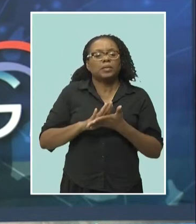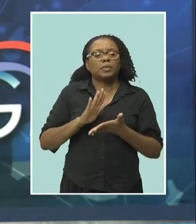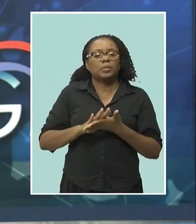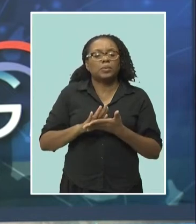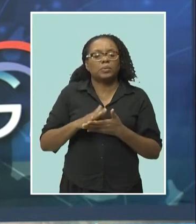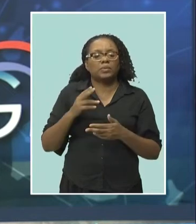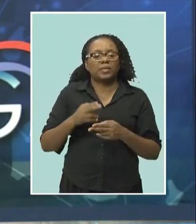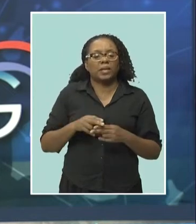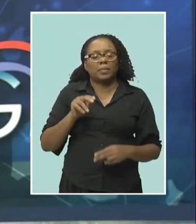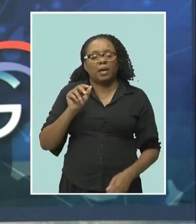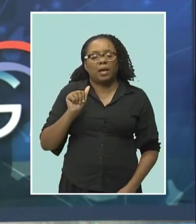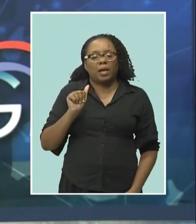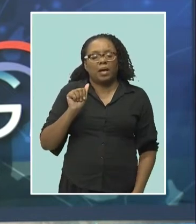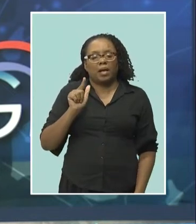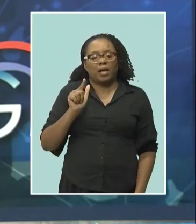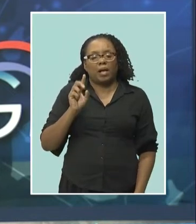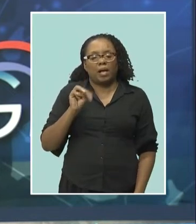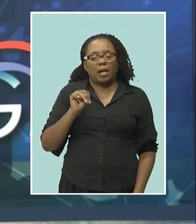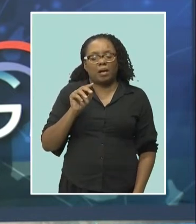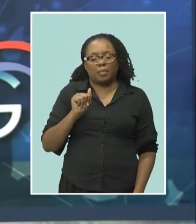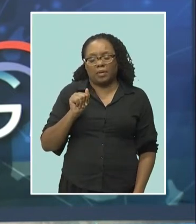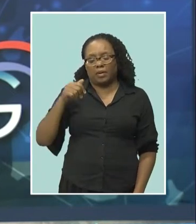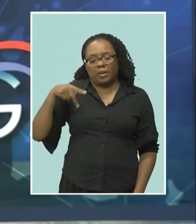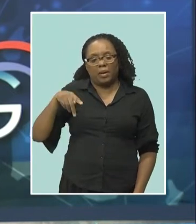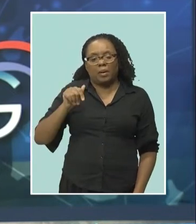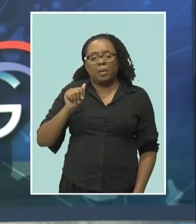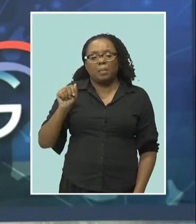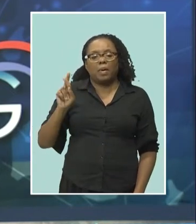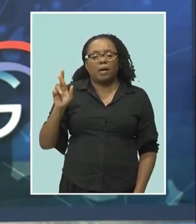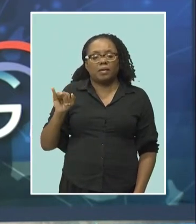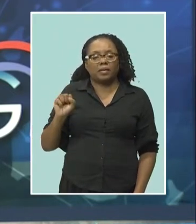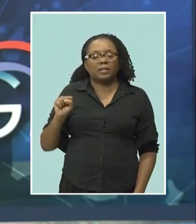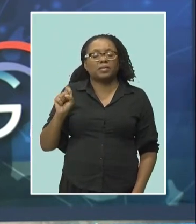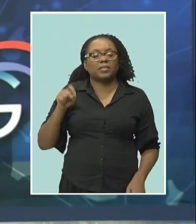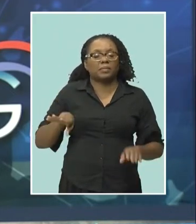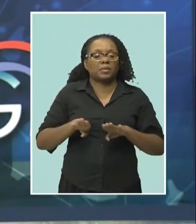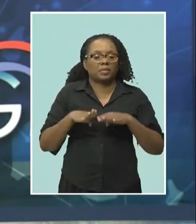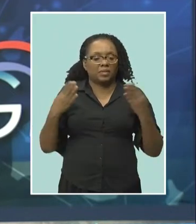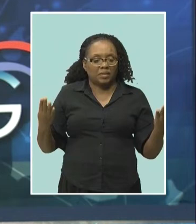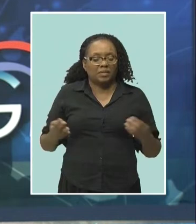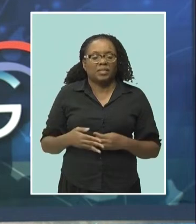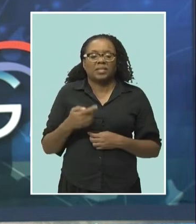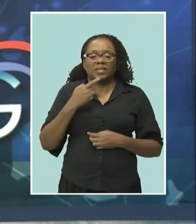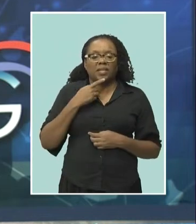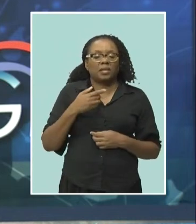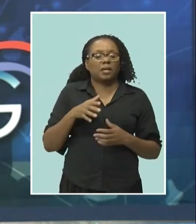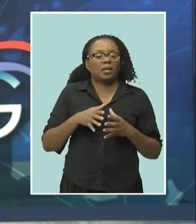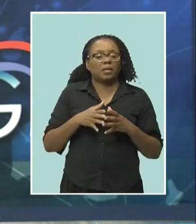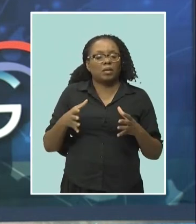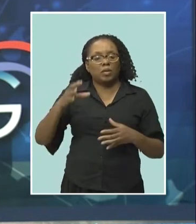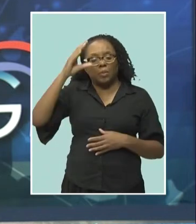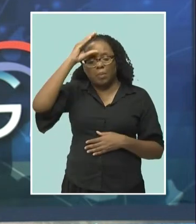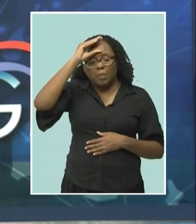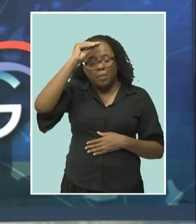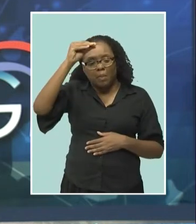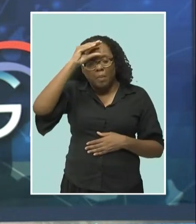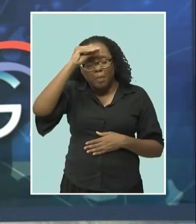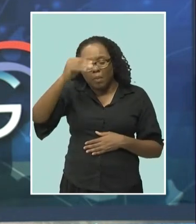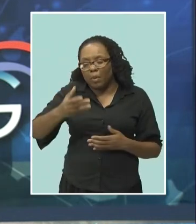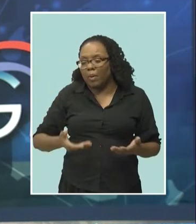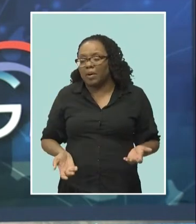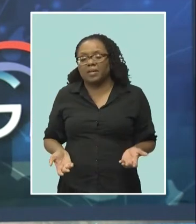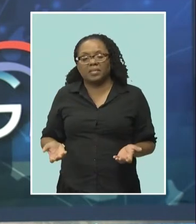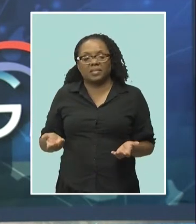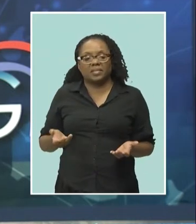boys. She has cautioned society against shutting out boys who are not intellectuals. Ms. Ford, an educator, says these late